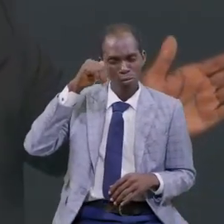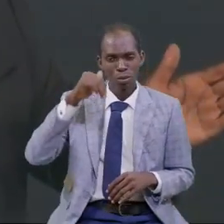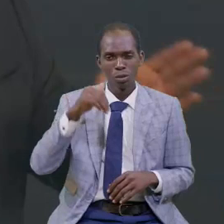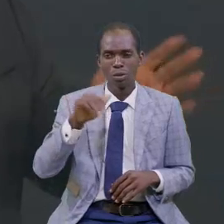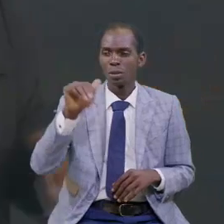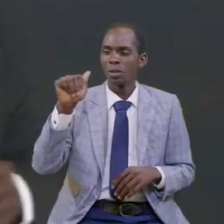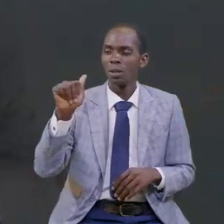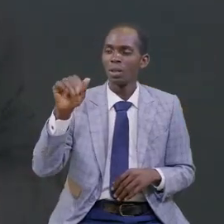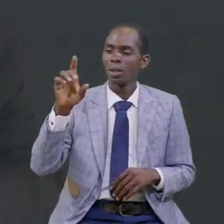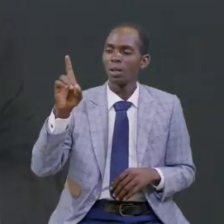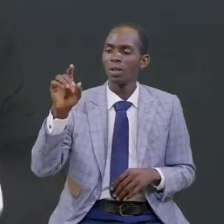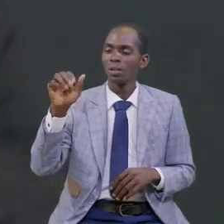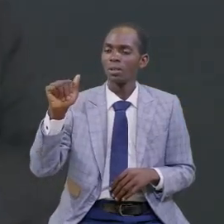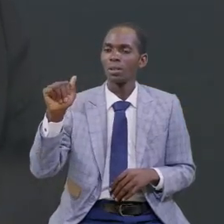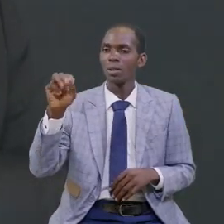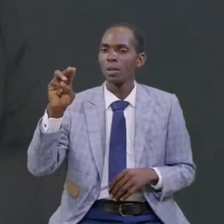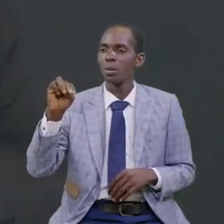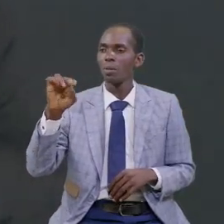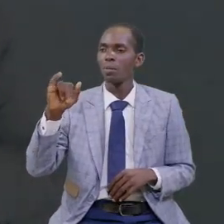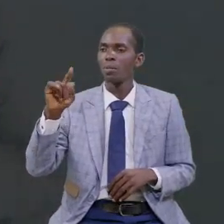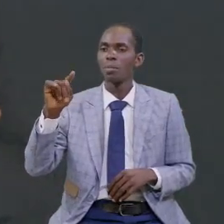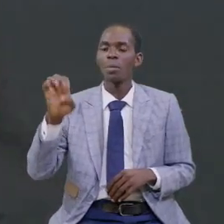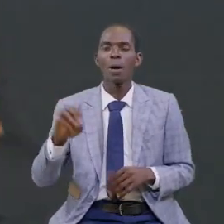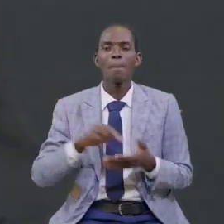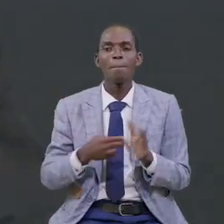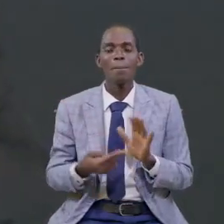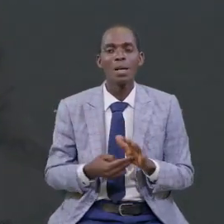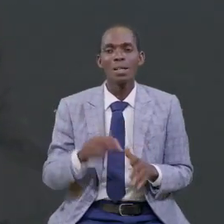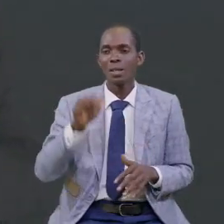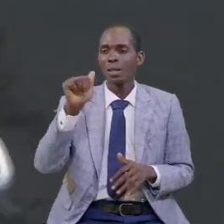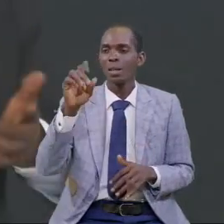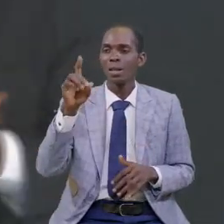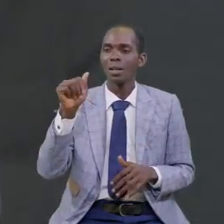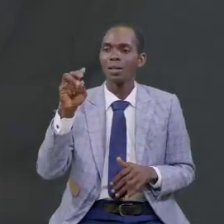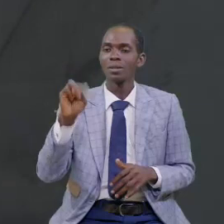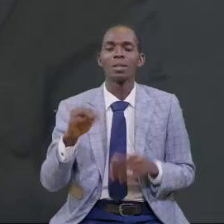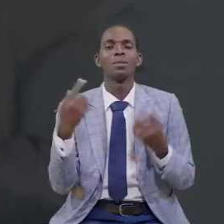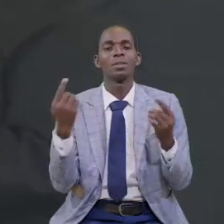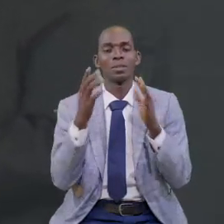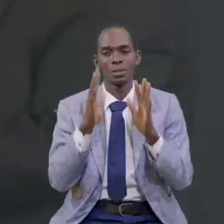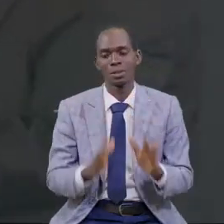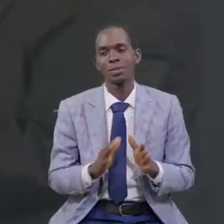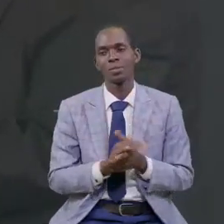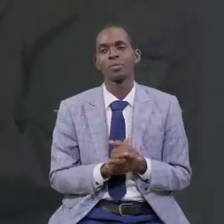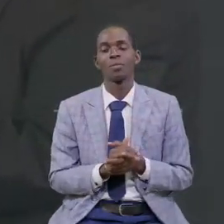Adamite. Adamant sinner. I'll not be an Adamant sinner. But you'll be somebody who